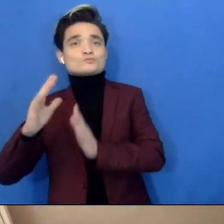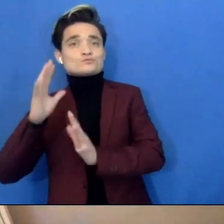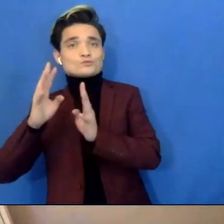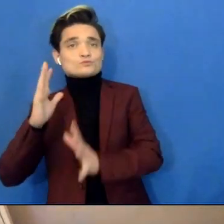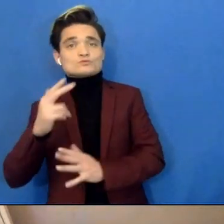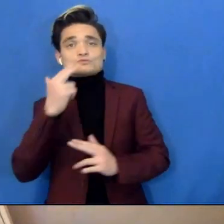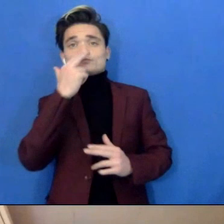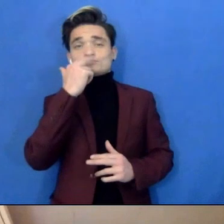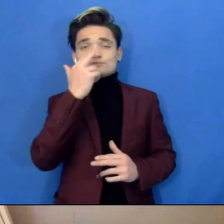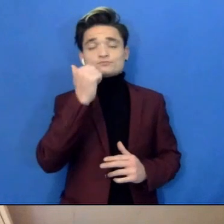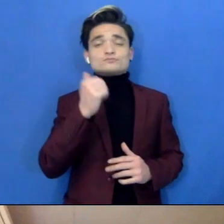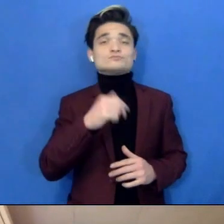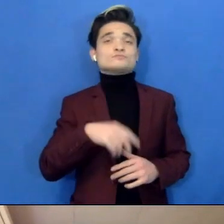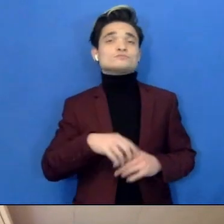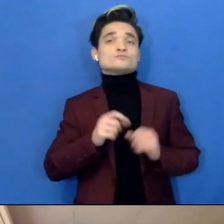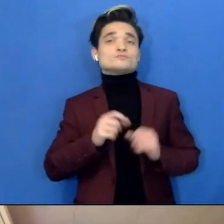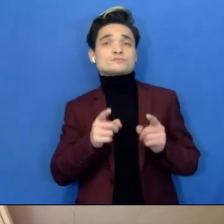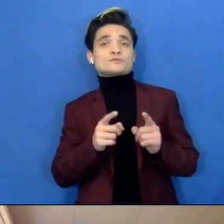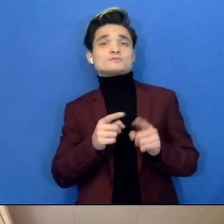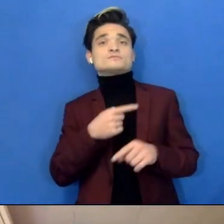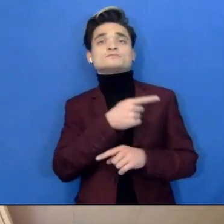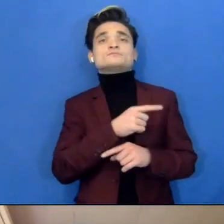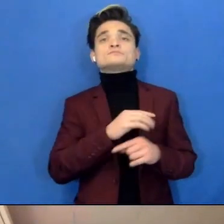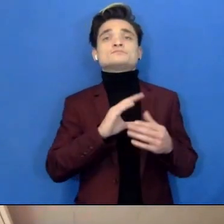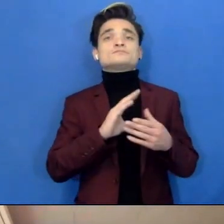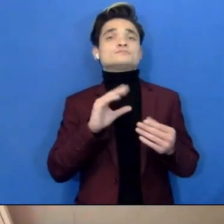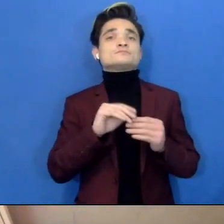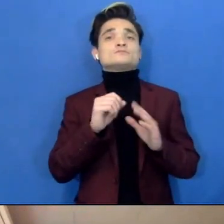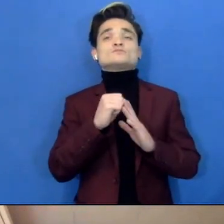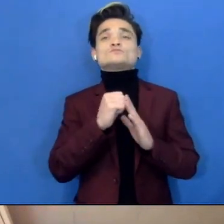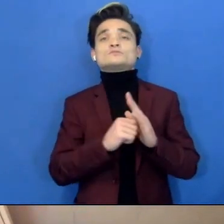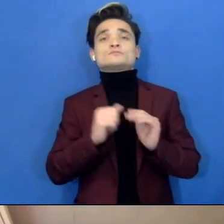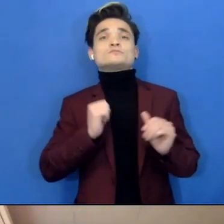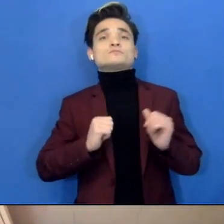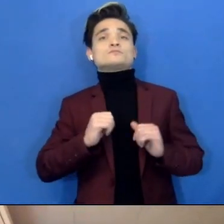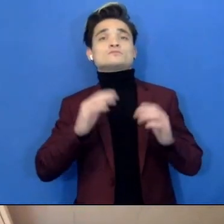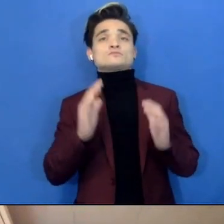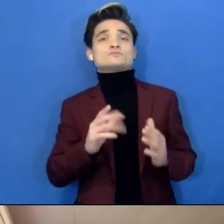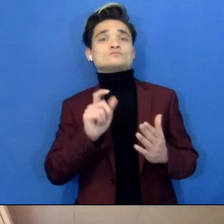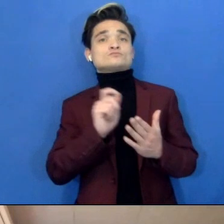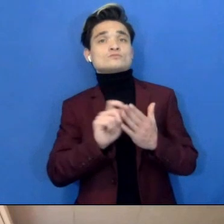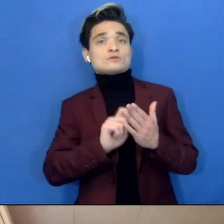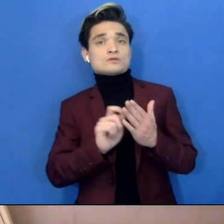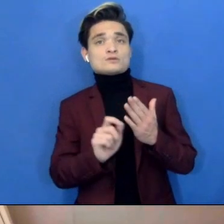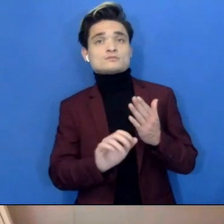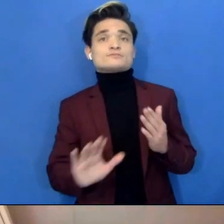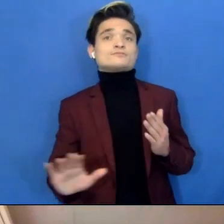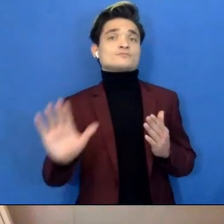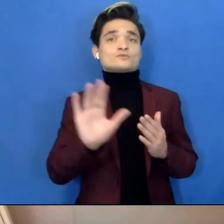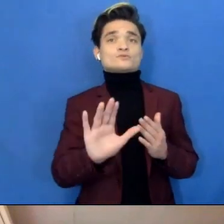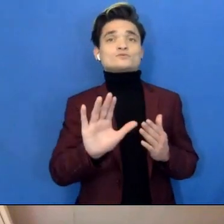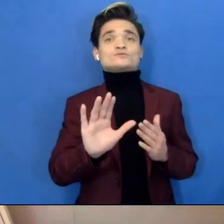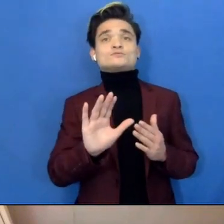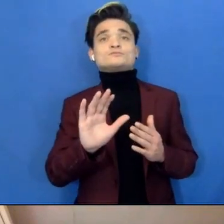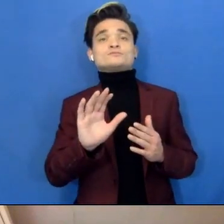which is like scripted actors. When you write a dialogue, scripted actors are trying to talk like real people, while us